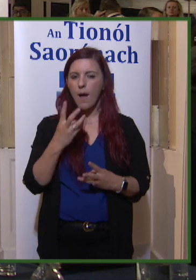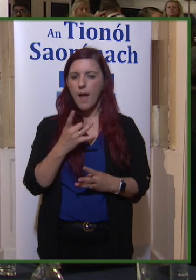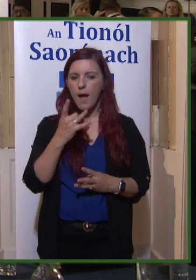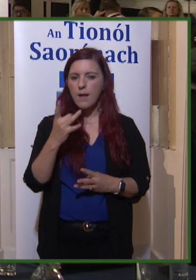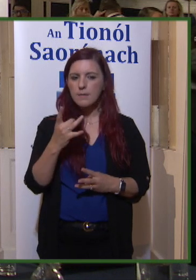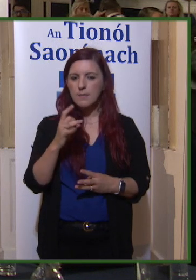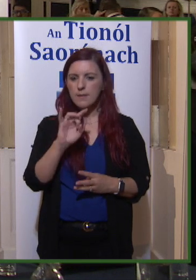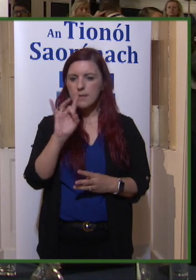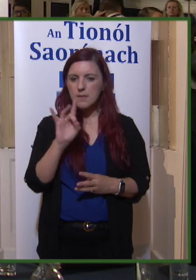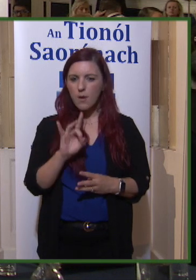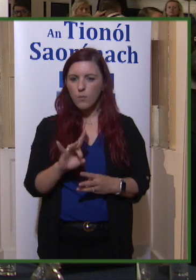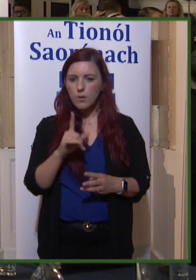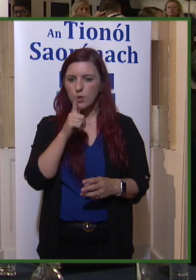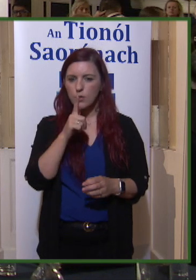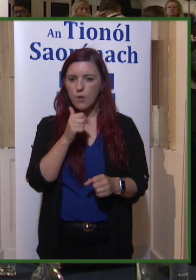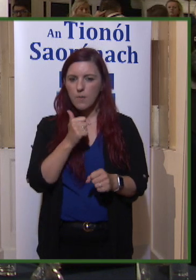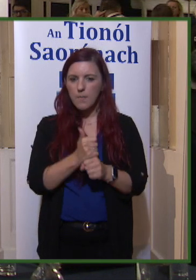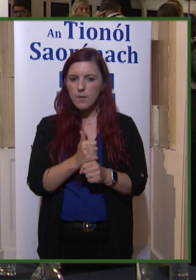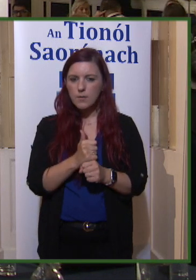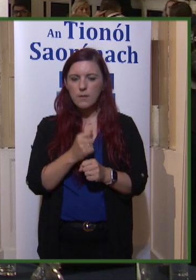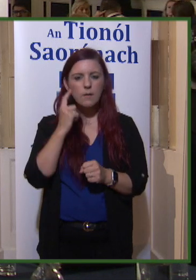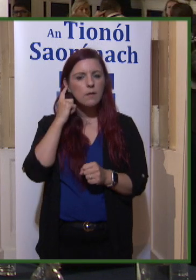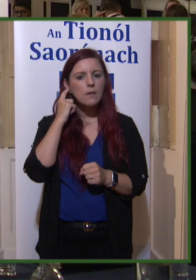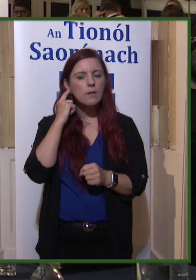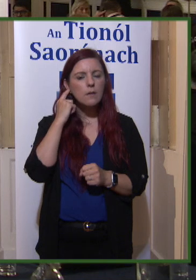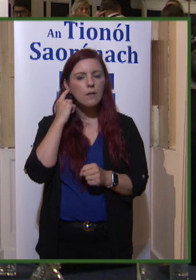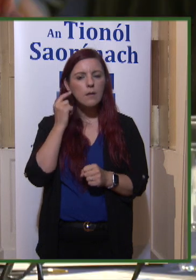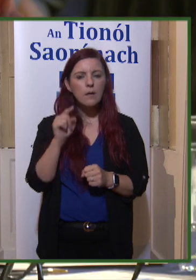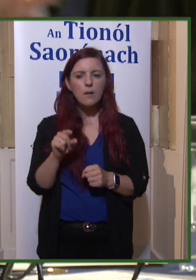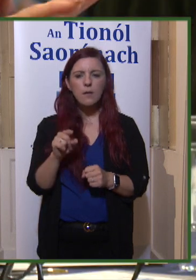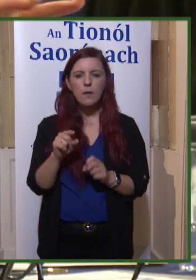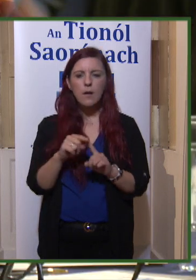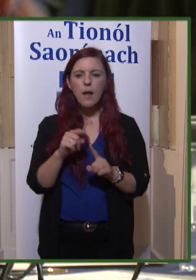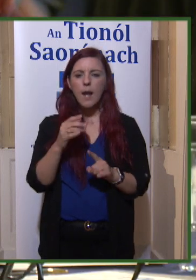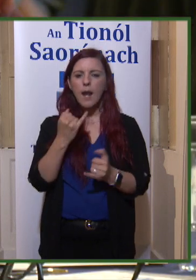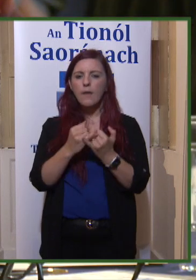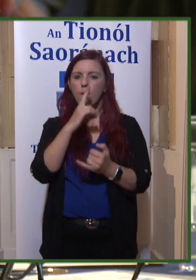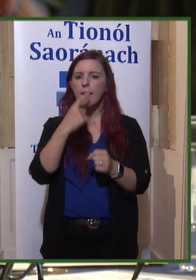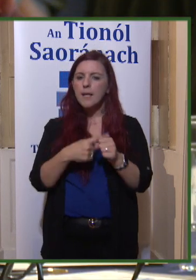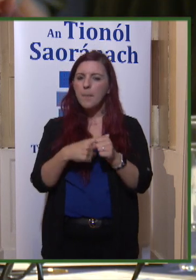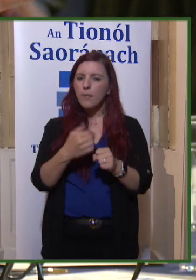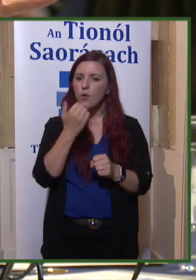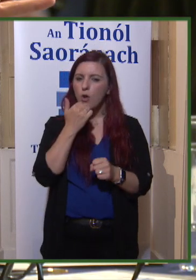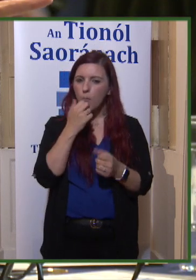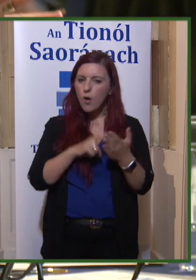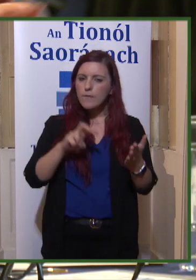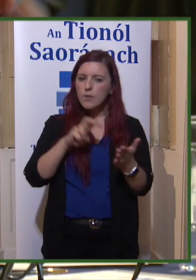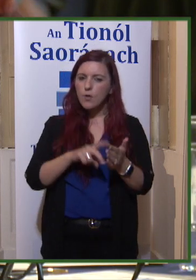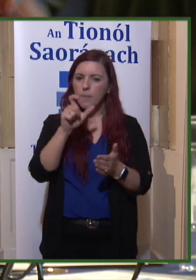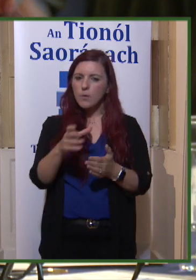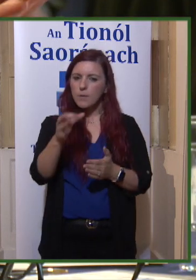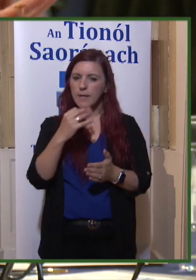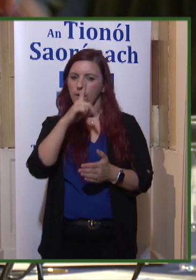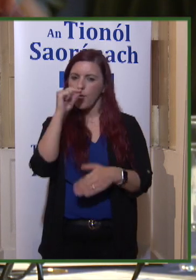election. Will you just give the room an example of how many signatures somebody would have to get for going forward for the president,